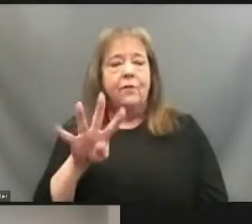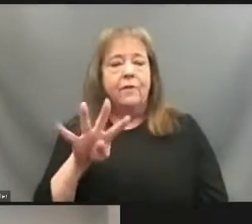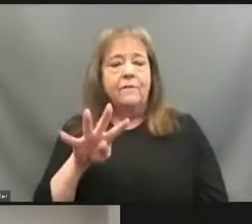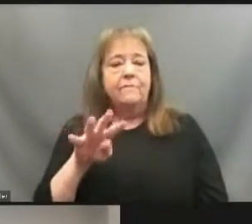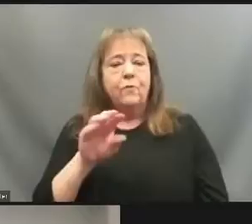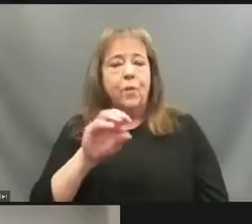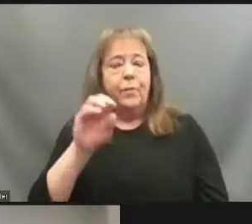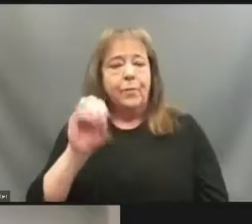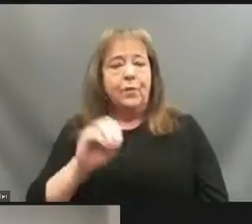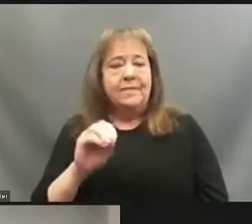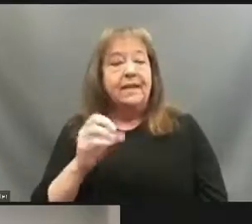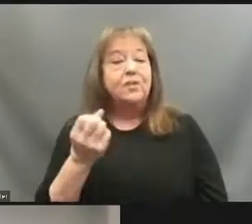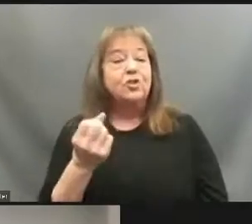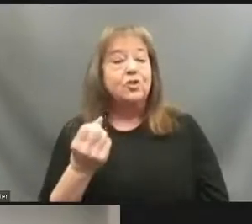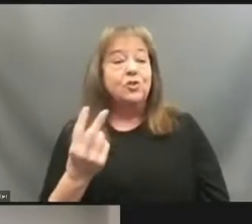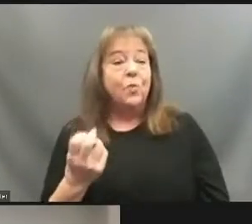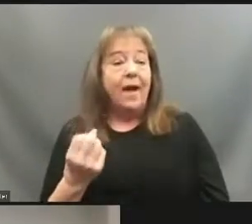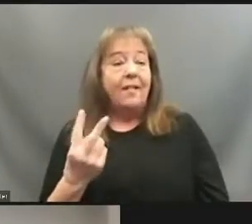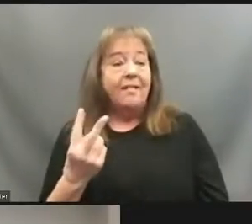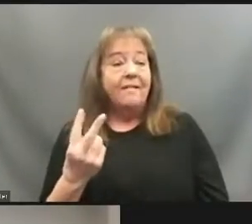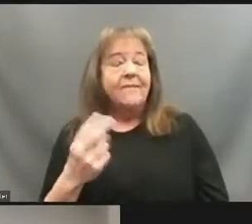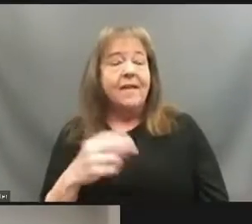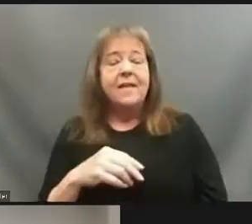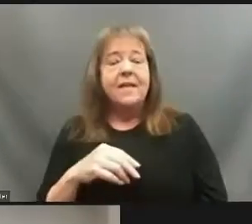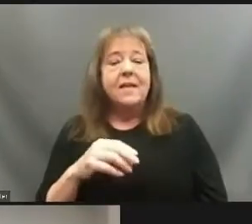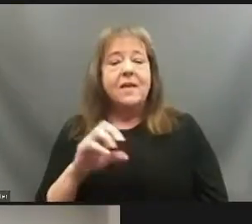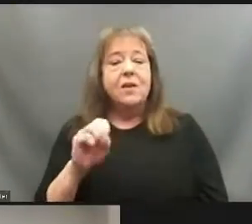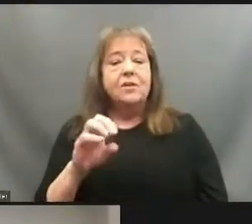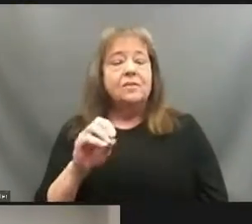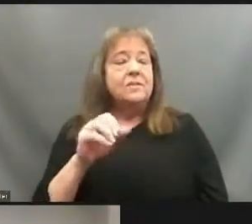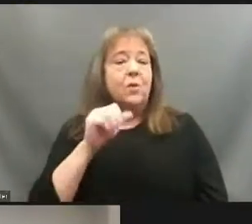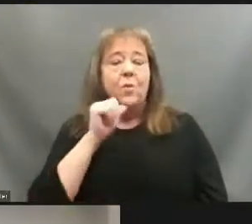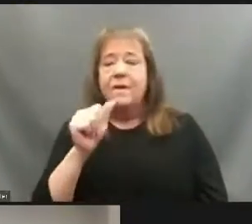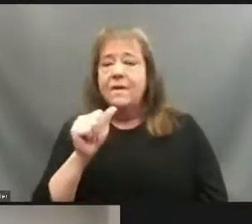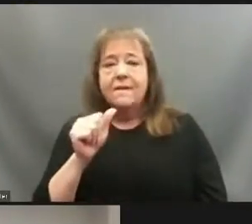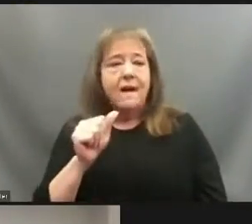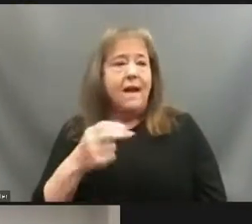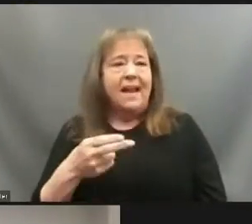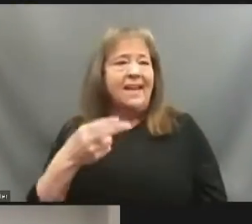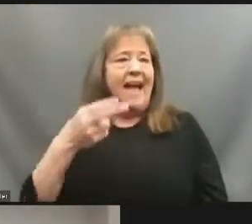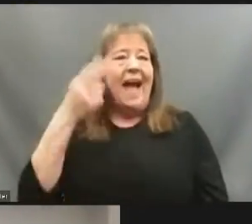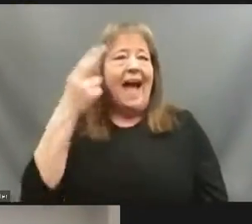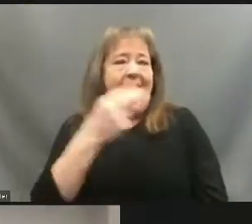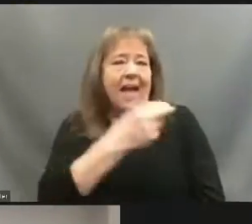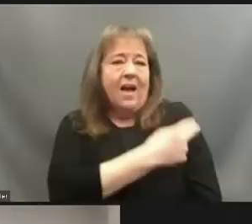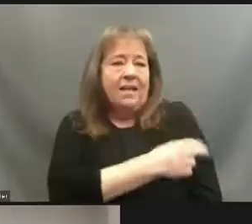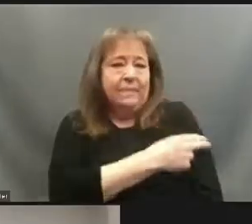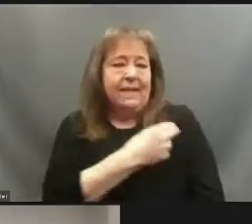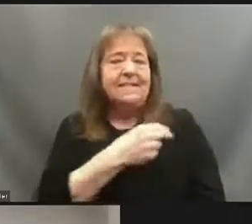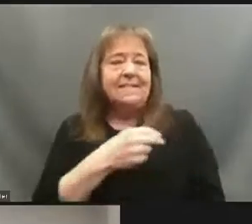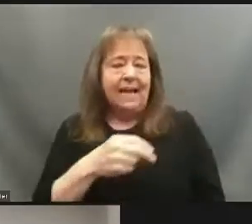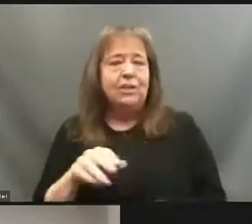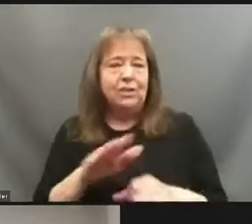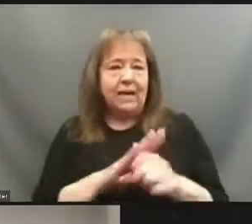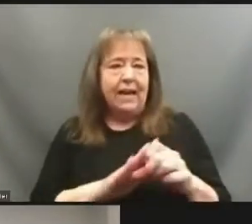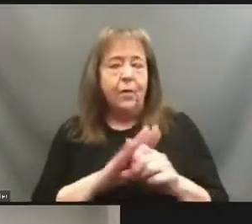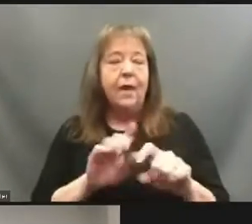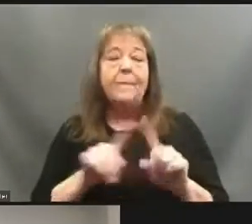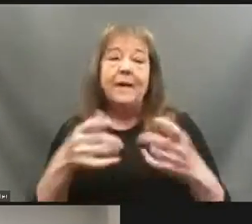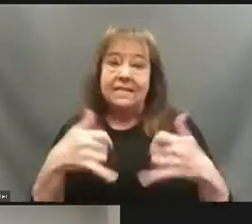was at 12%, so we're no longer considered an area of high hospitalization, but we are still in level